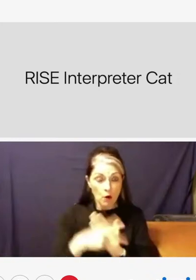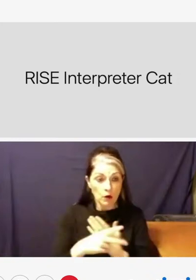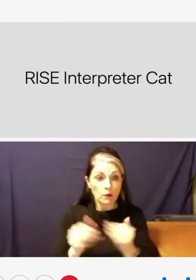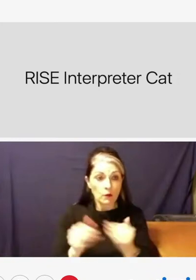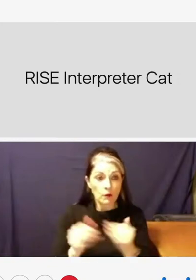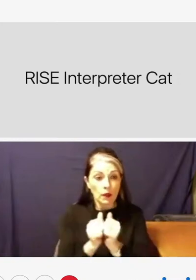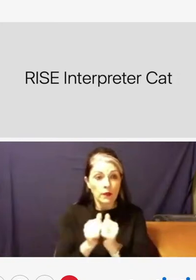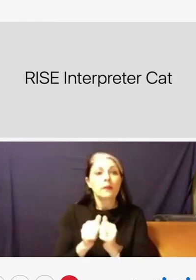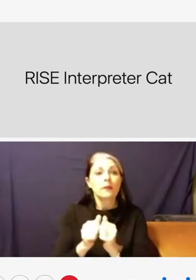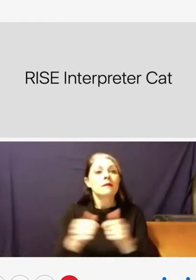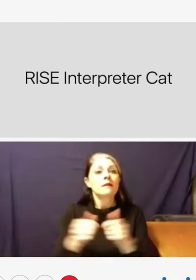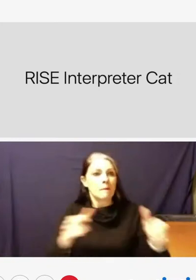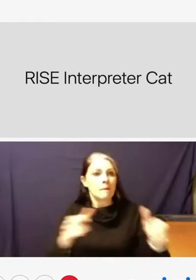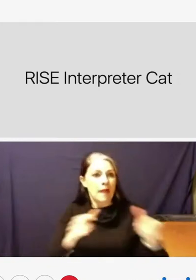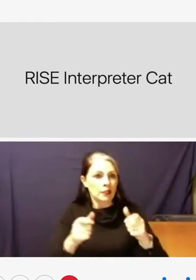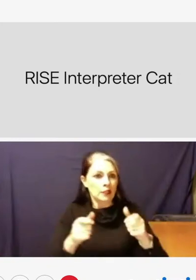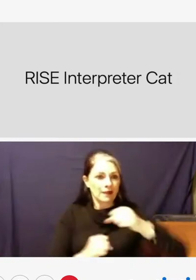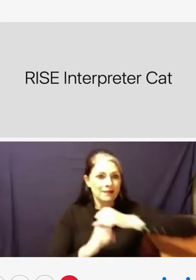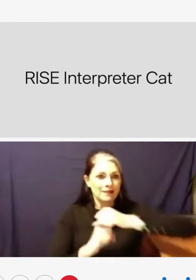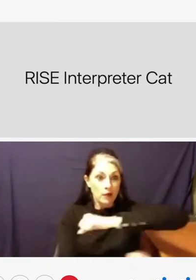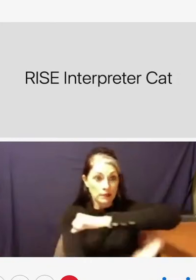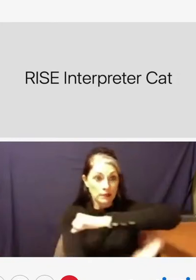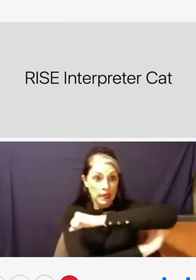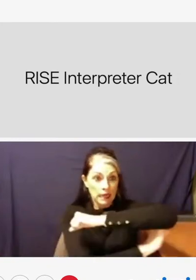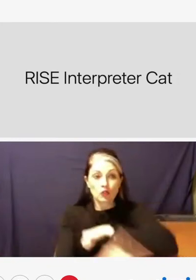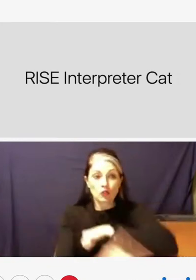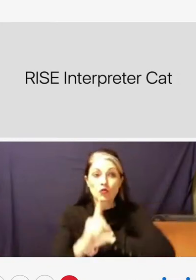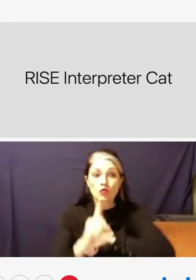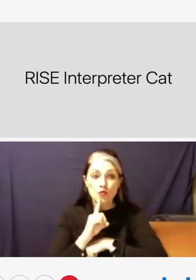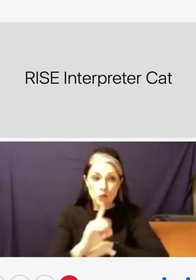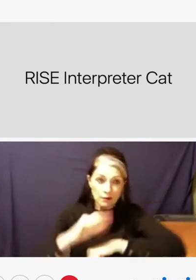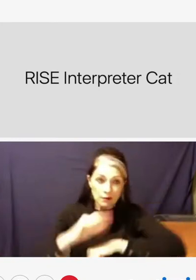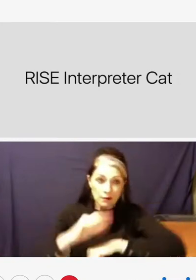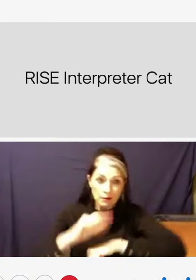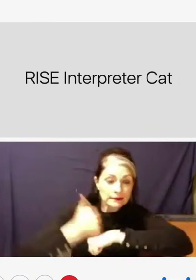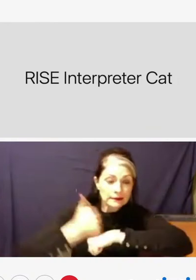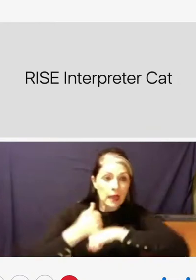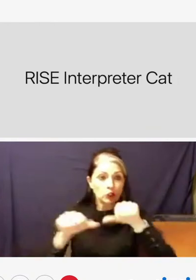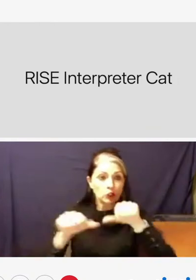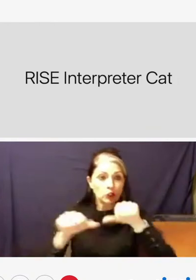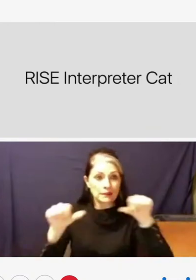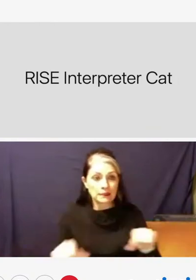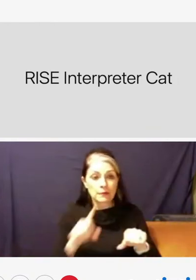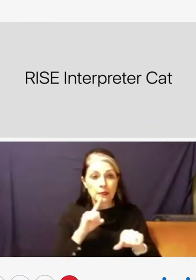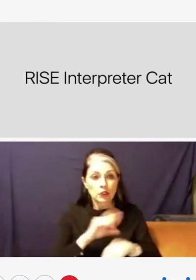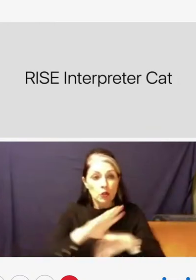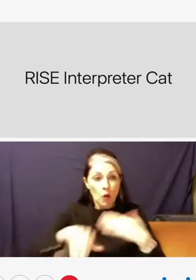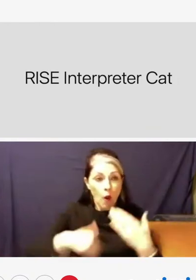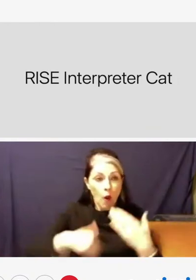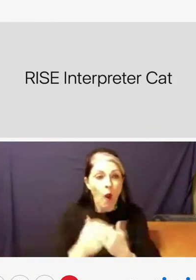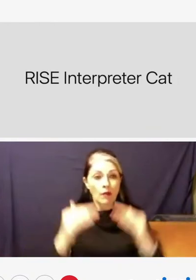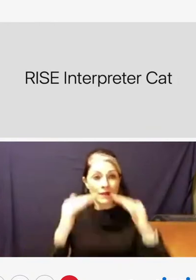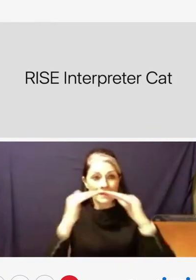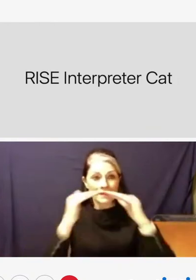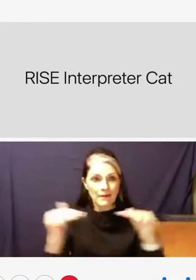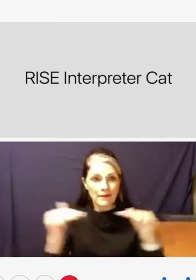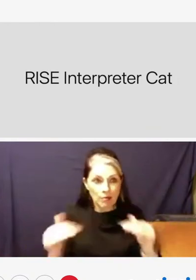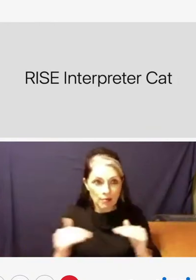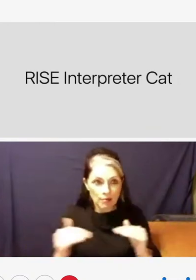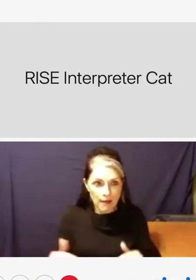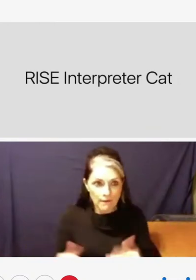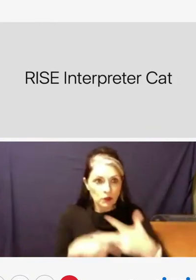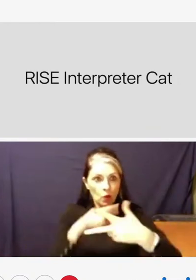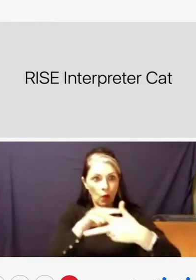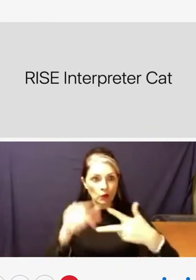foundation uh really needed to establish a system to make sure that all of these levels of care or all these levels of mental health are being